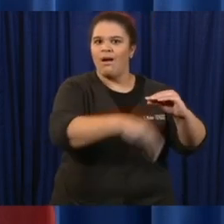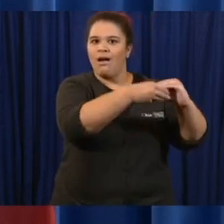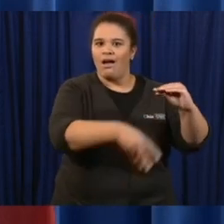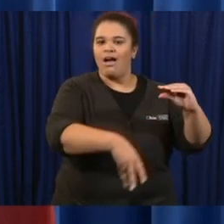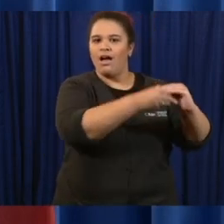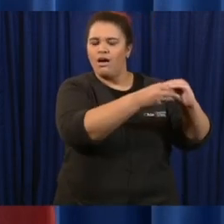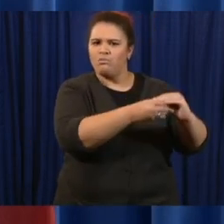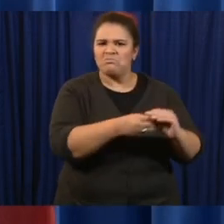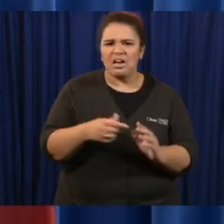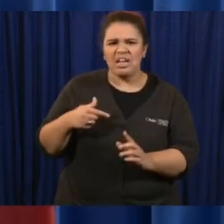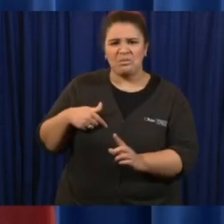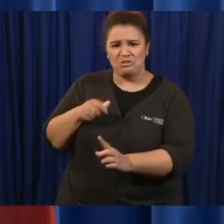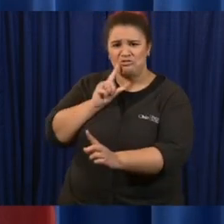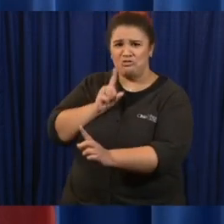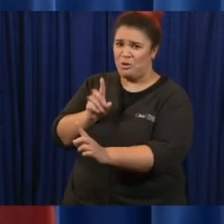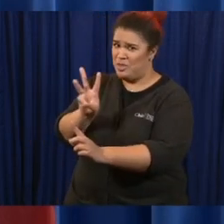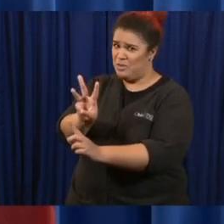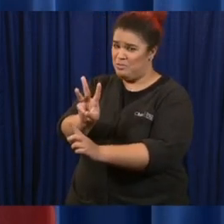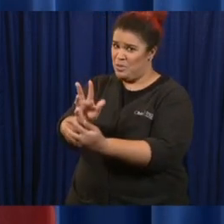prison.